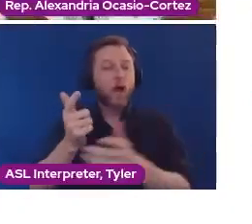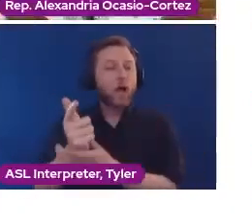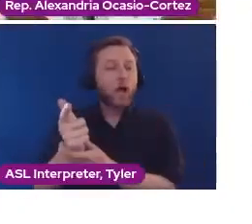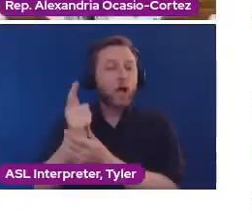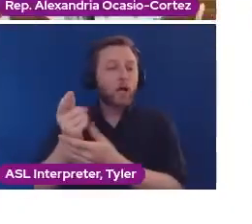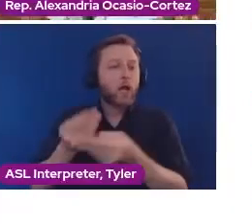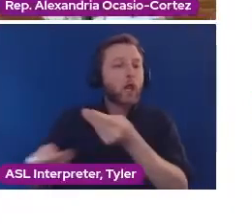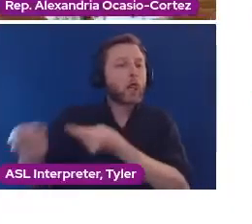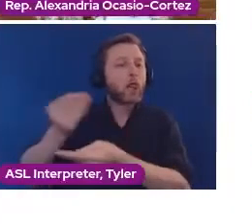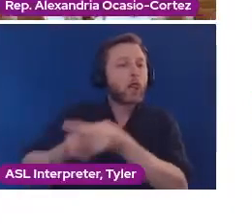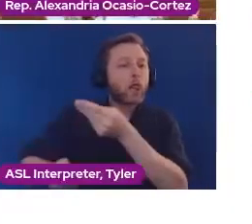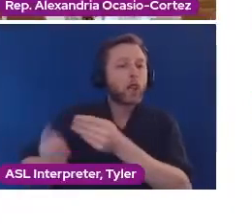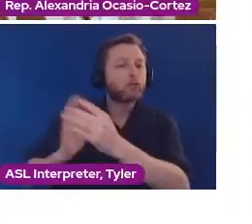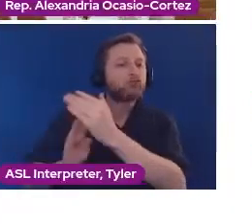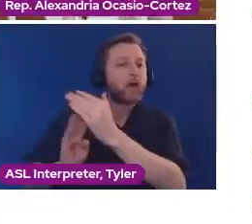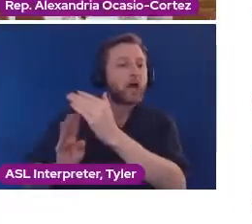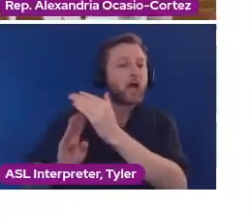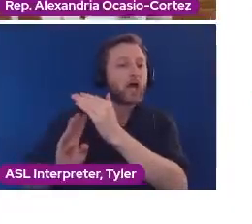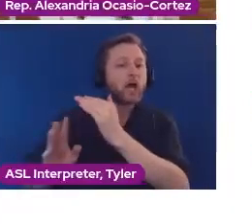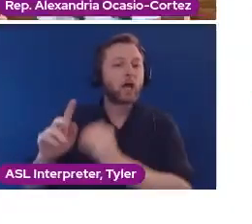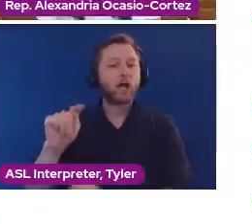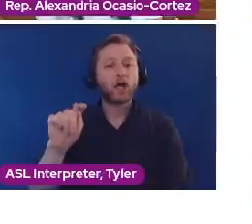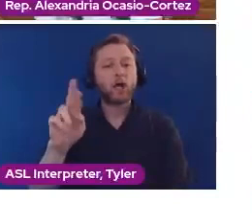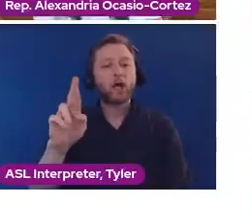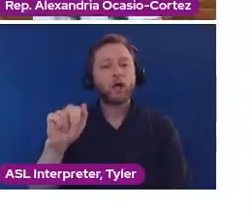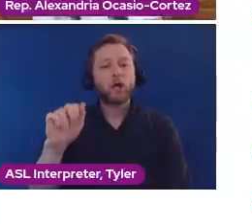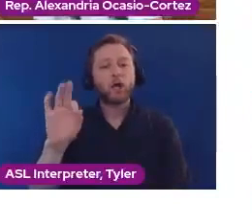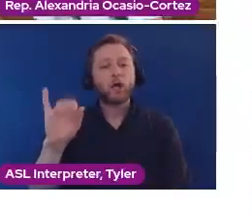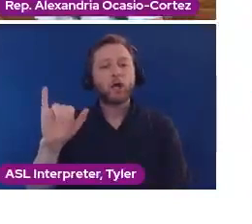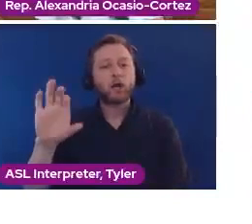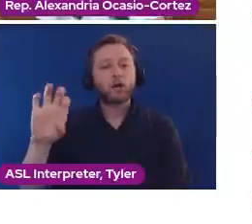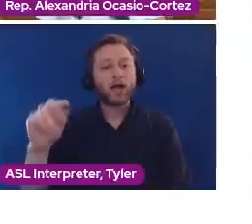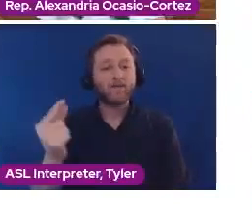we're seeing, all of these guns and all these incidents